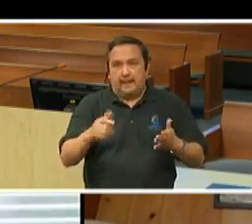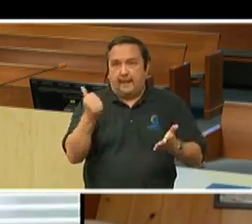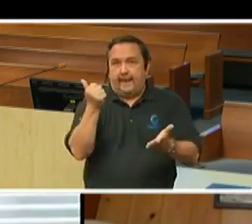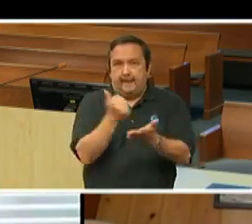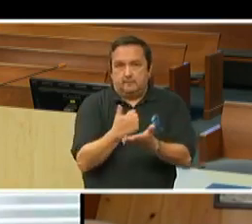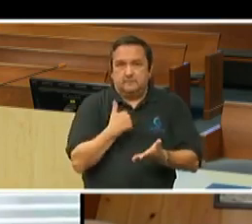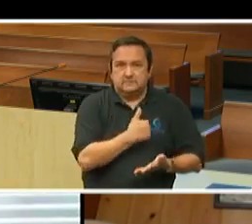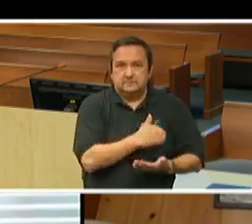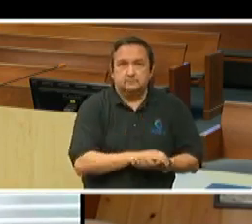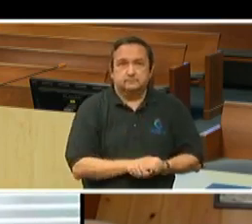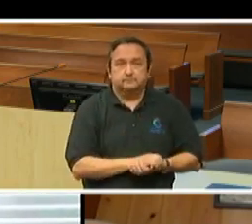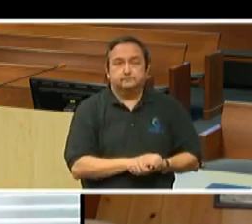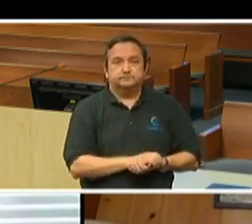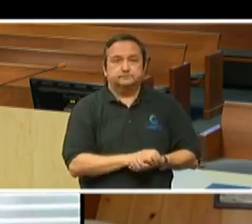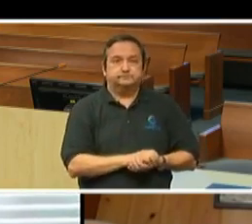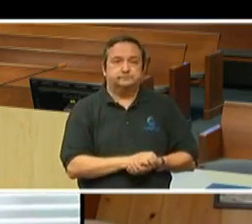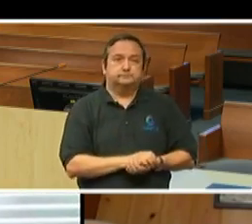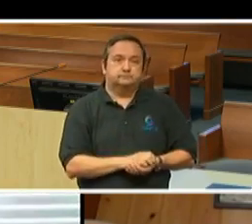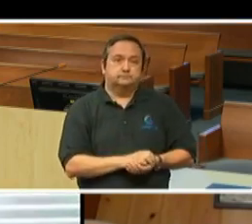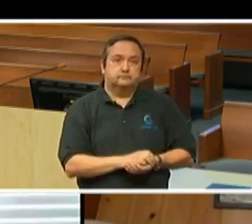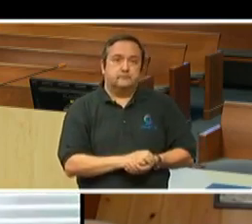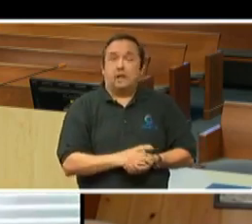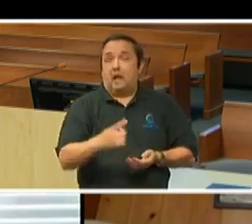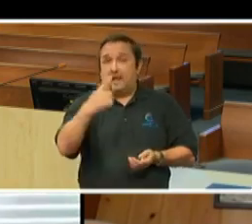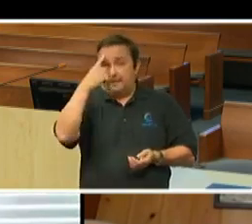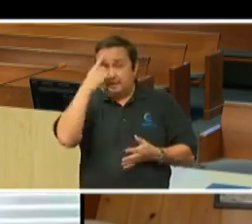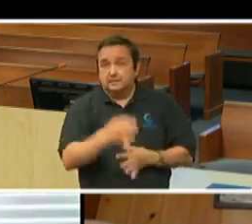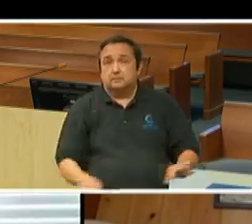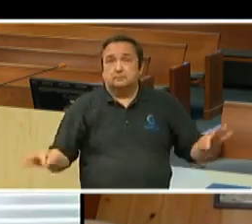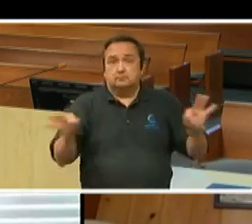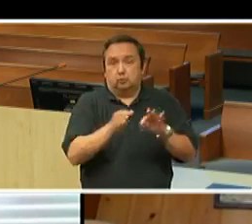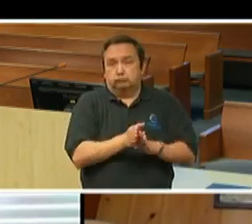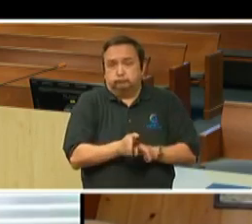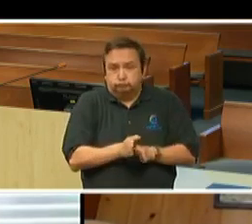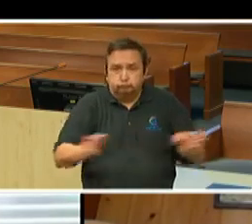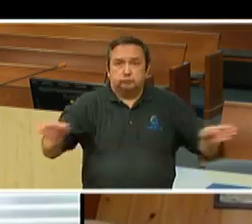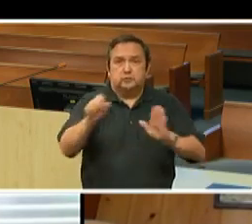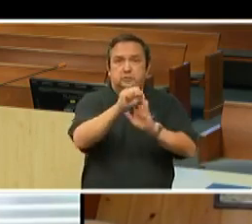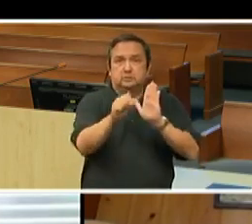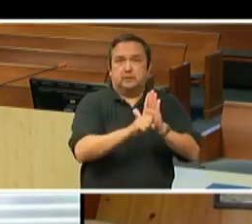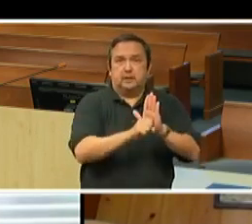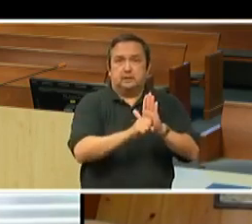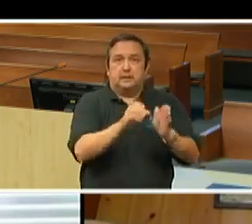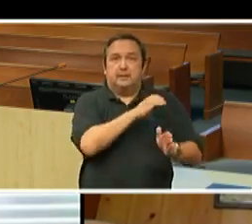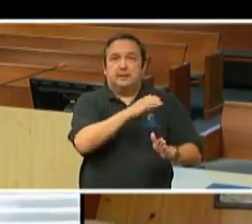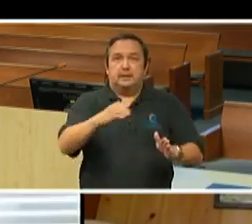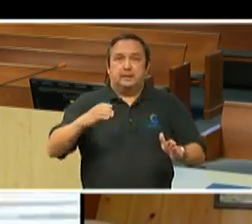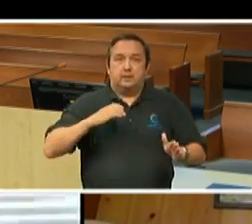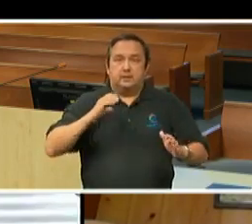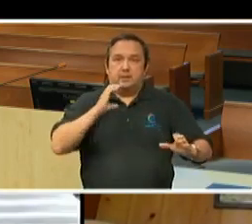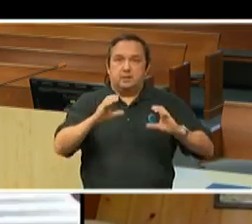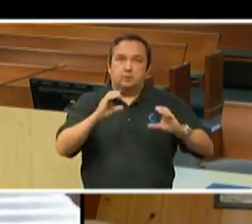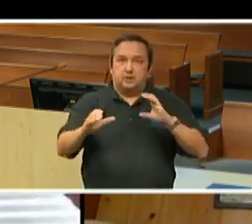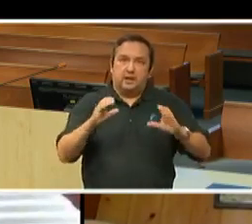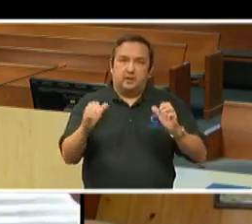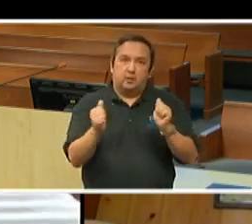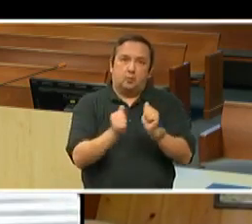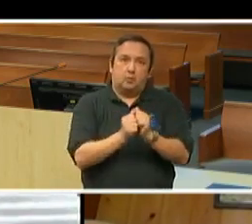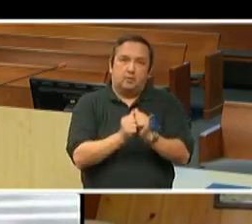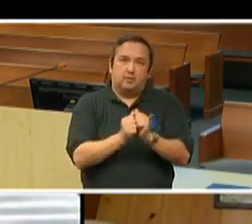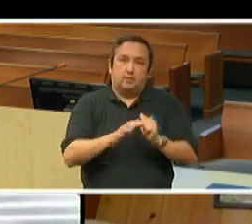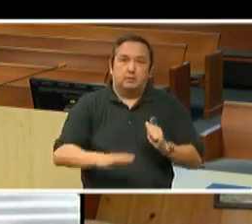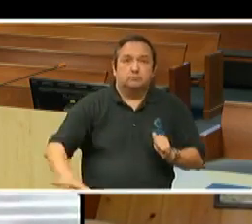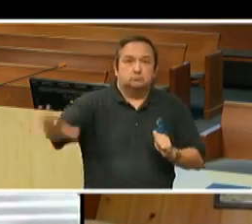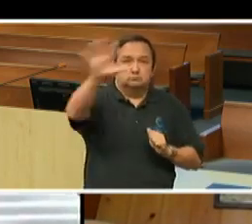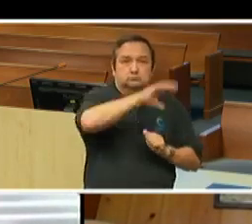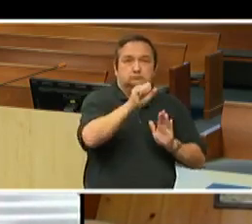us. I think it's important statewide that we as county commissioners are communicating with our colleagues across the